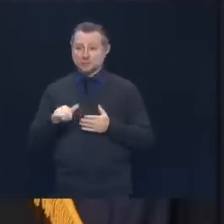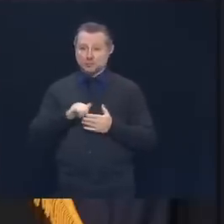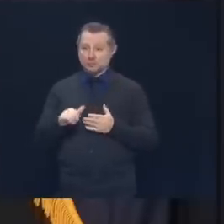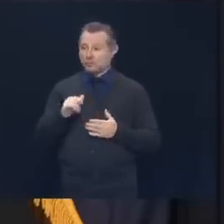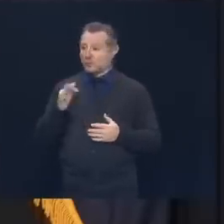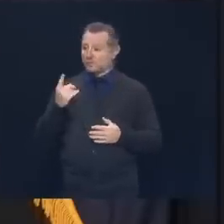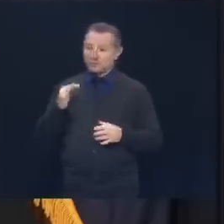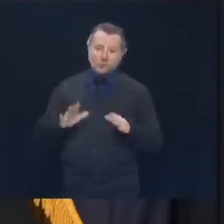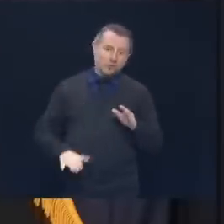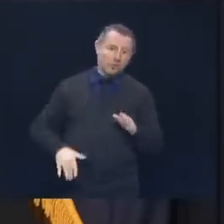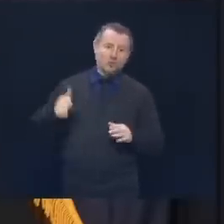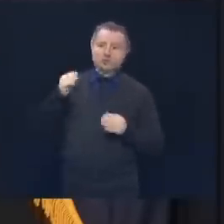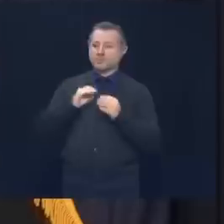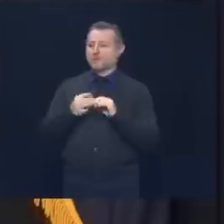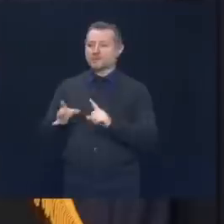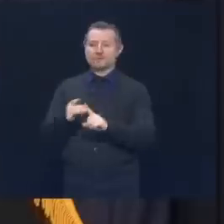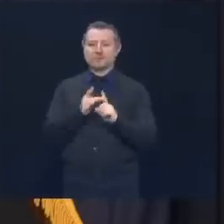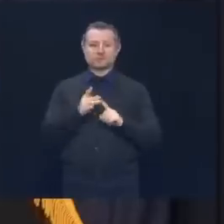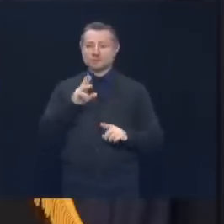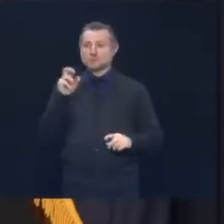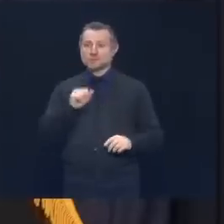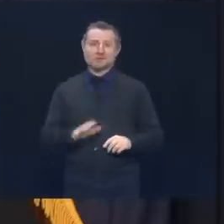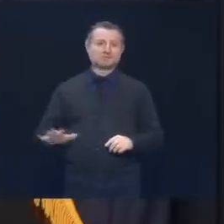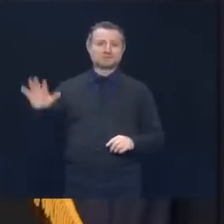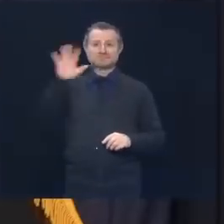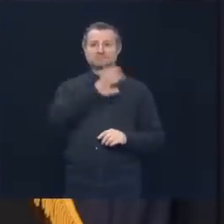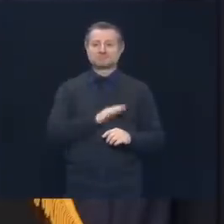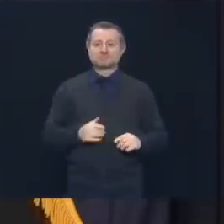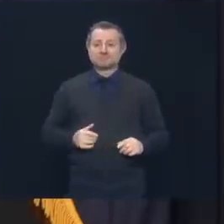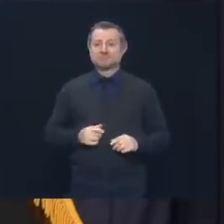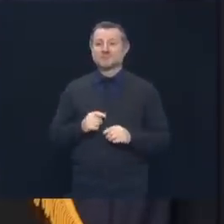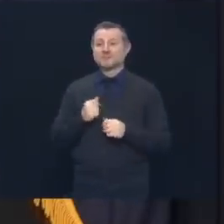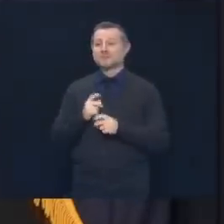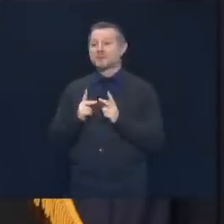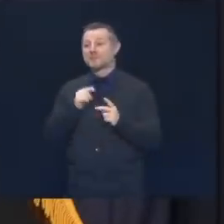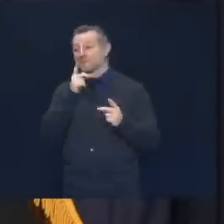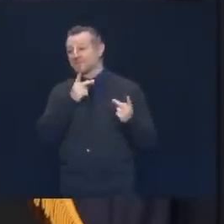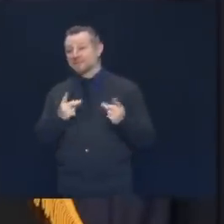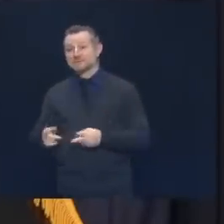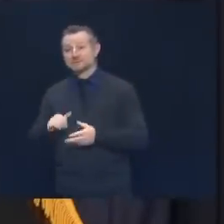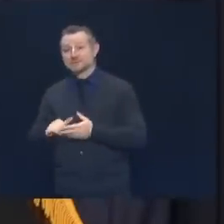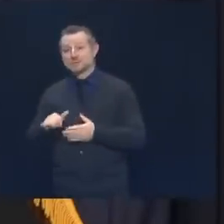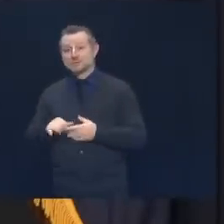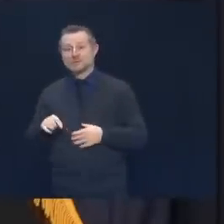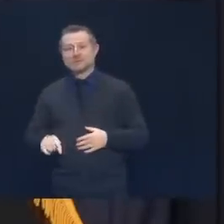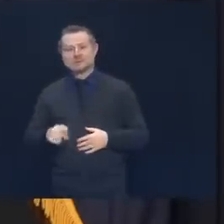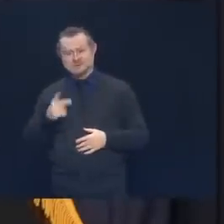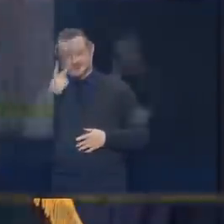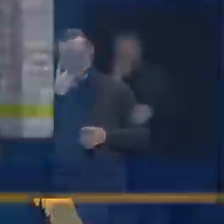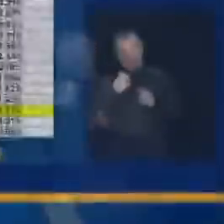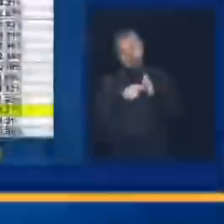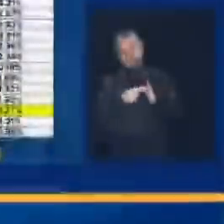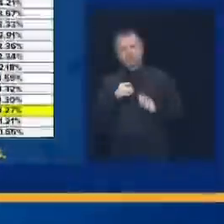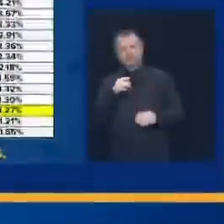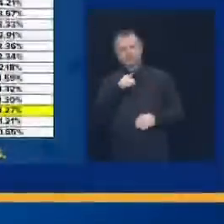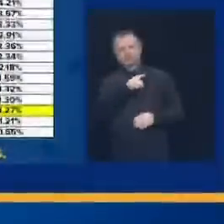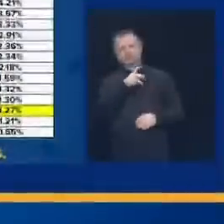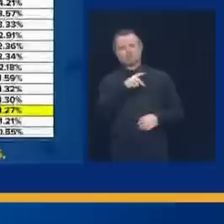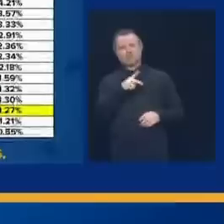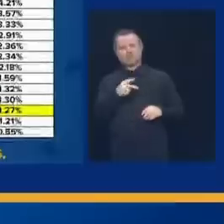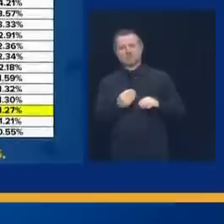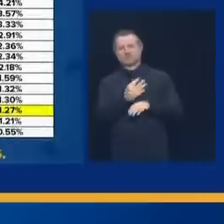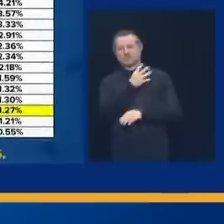in the country. So anyone coming, can you find that chart? There it is. Yeah. So